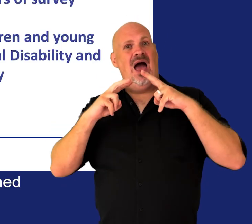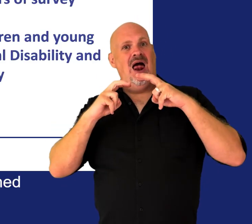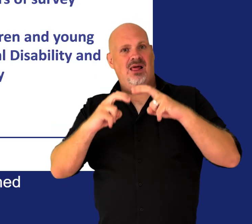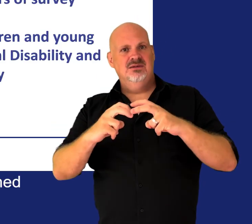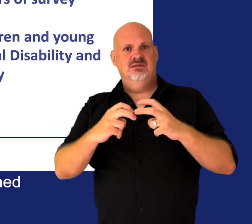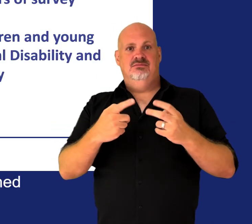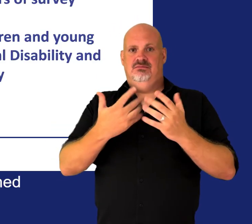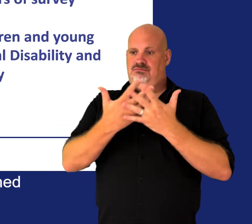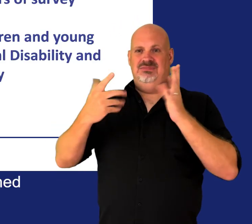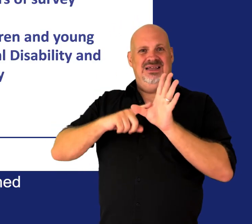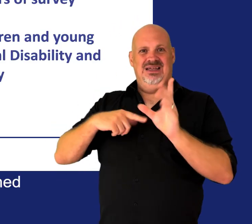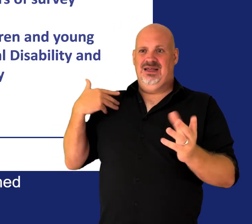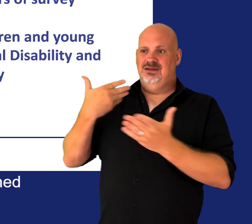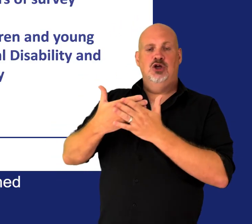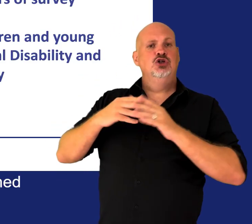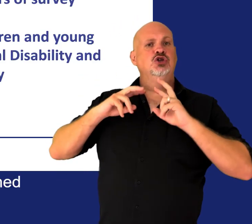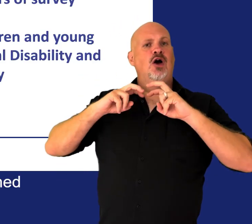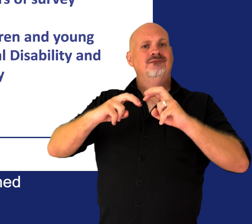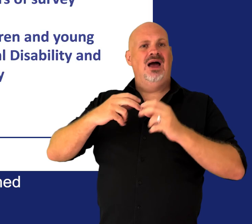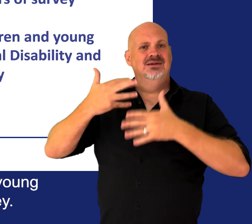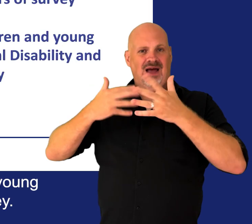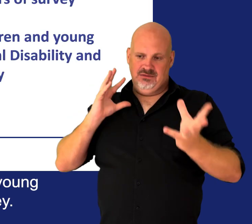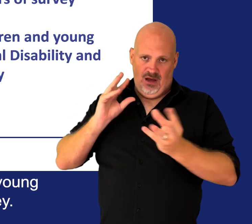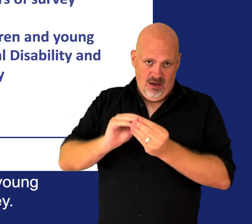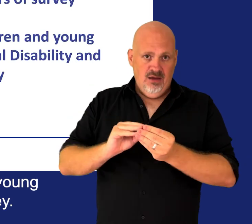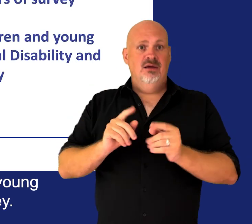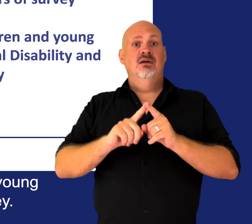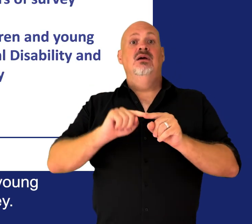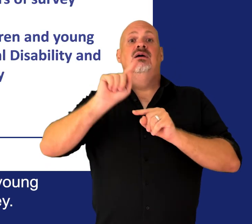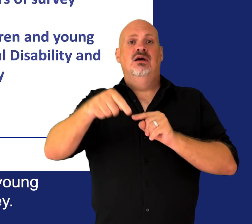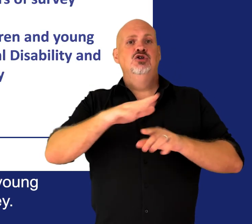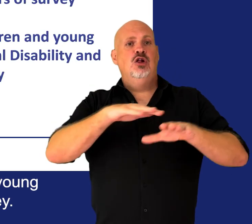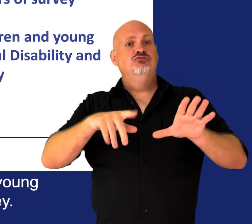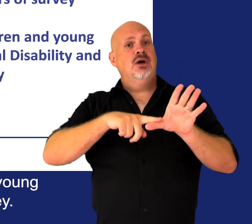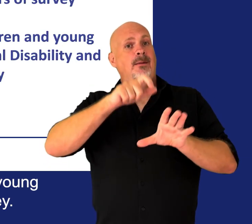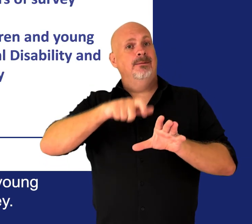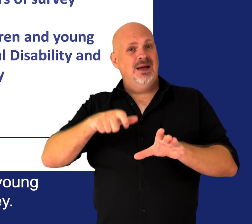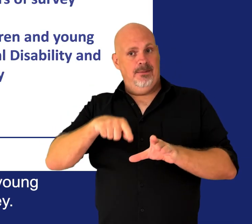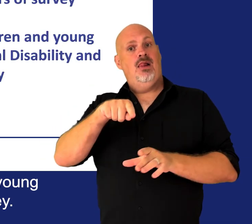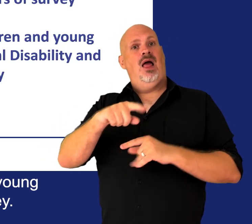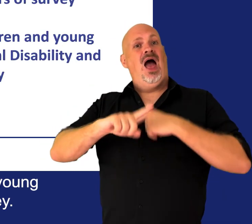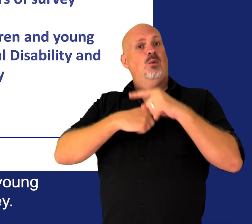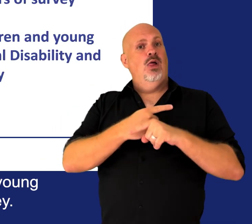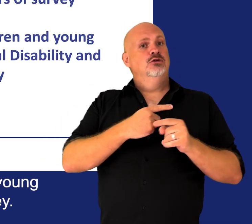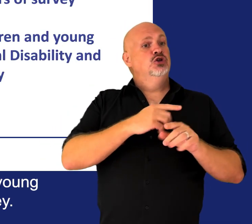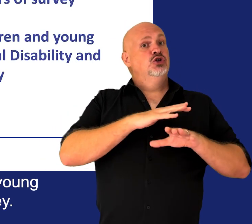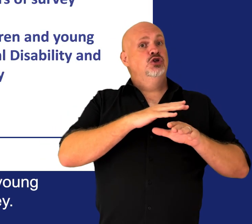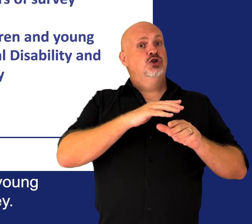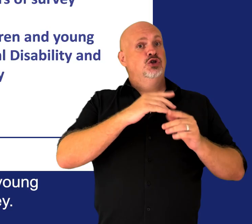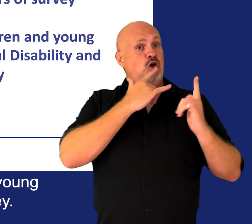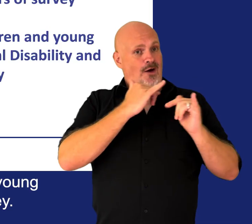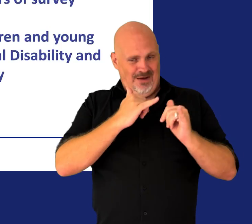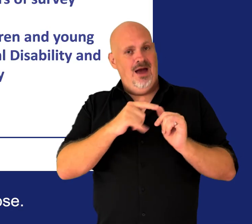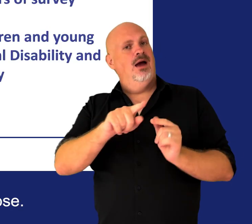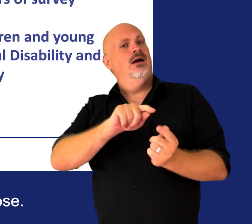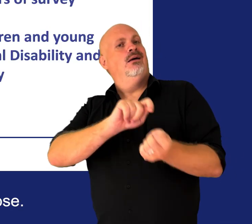analysis, which combines multiple years of survey data. And then next year is the children and young people version of the annual